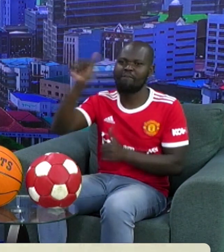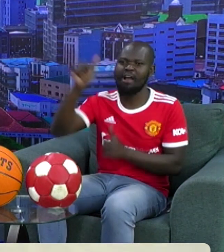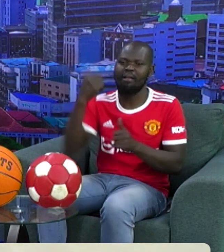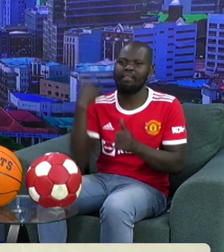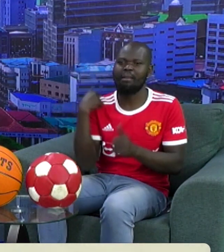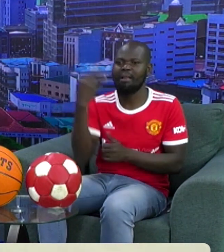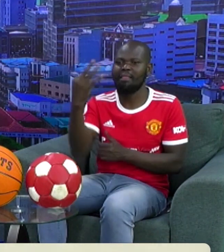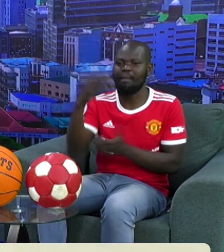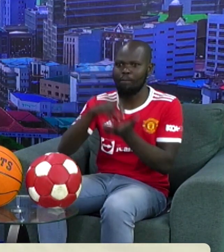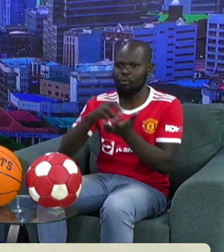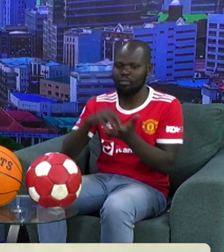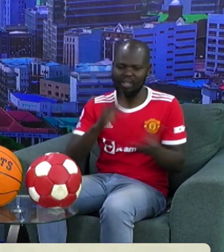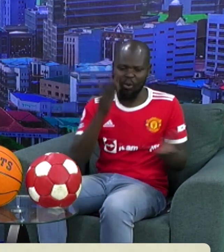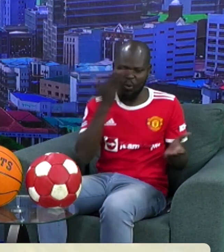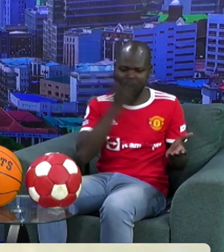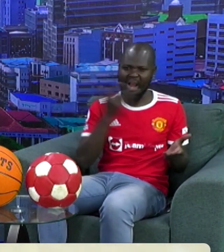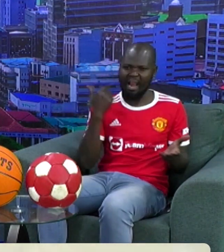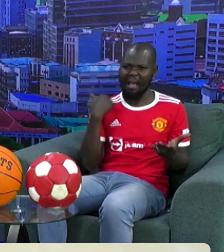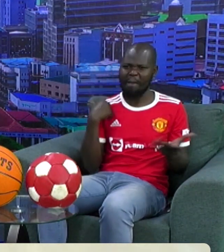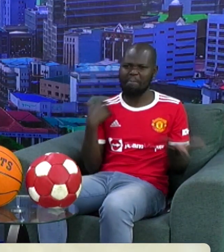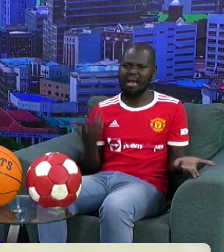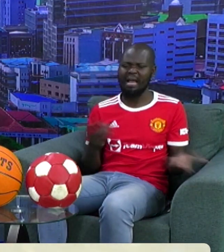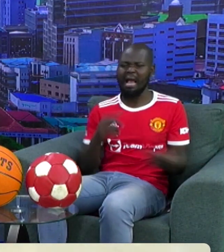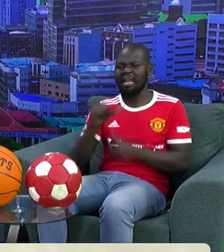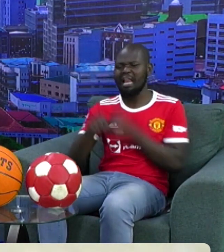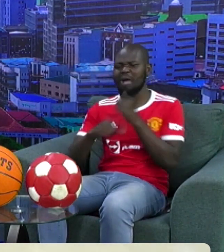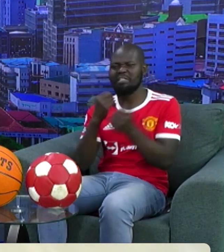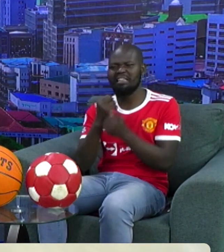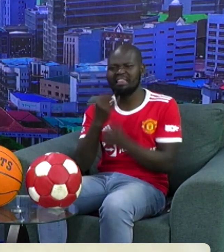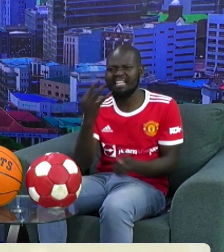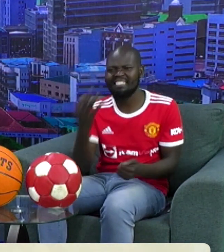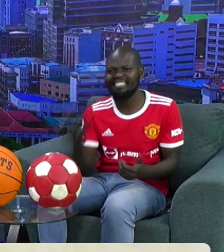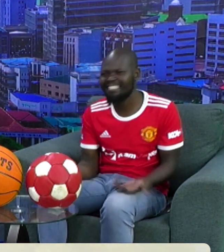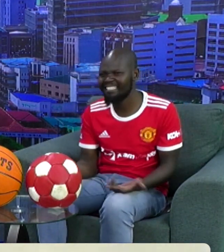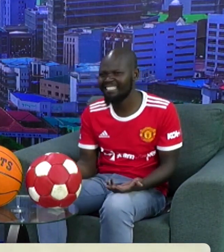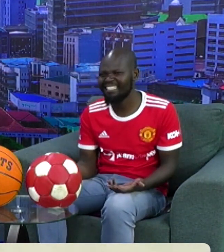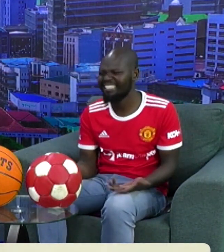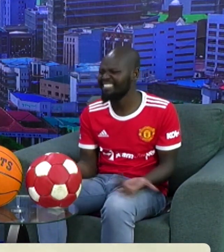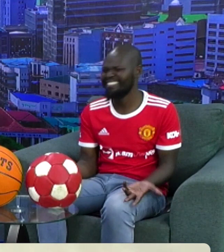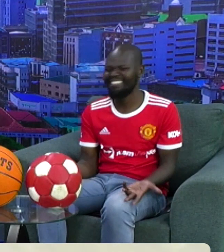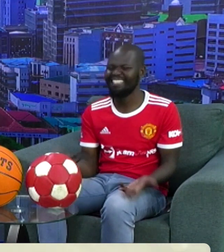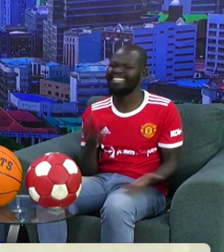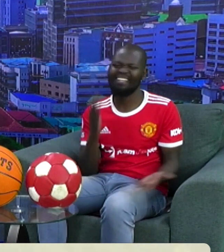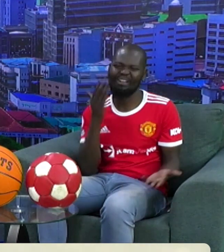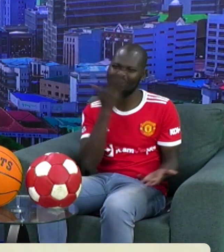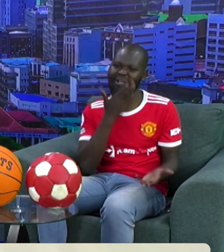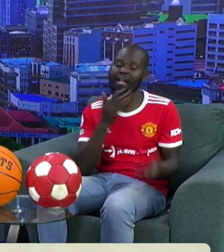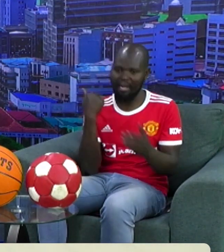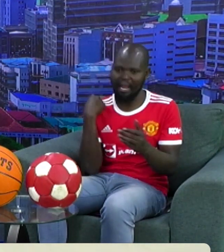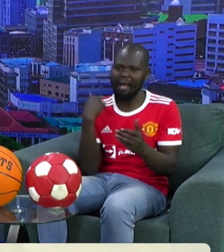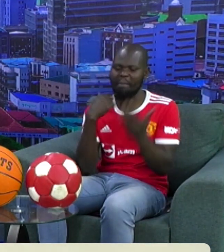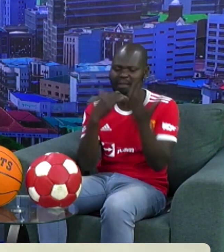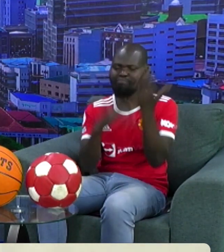because Moranga is really far in the KPL, but Bidco is number 13.